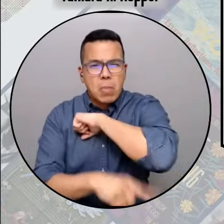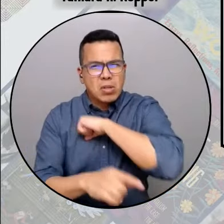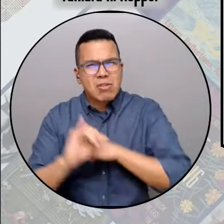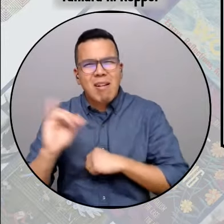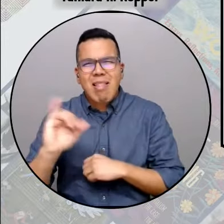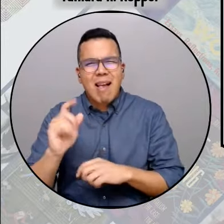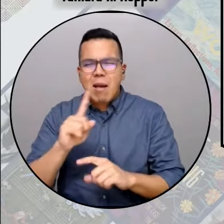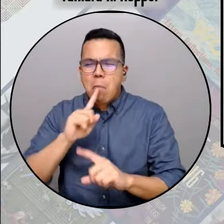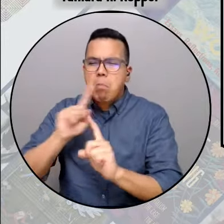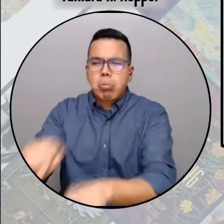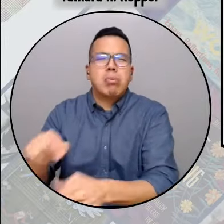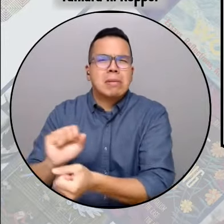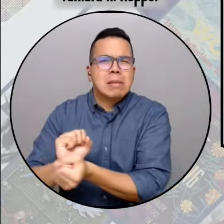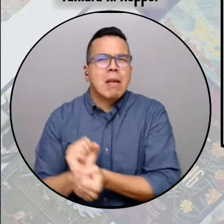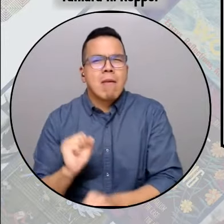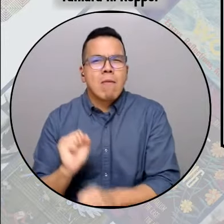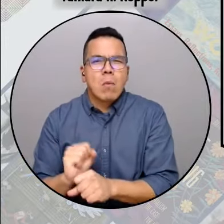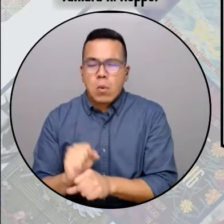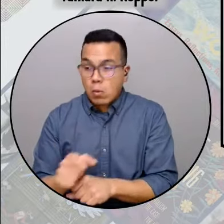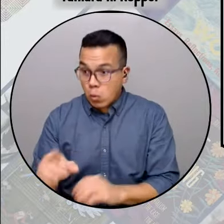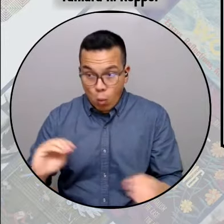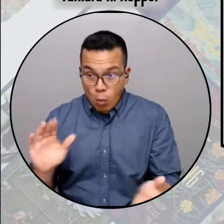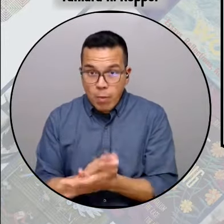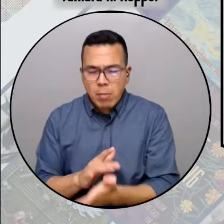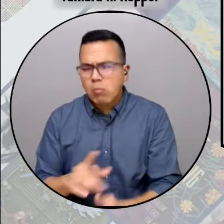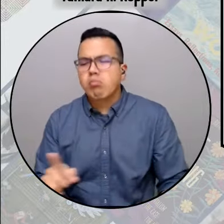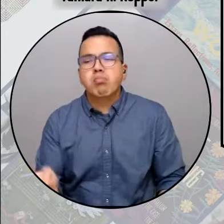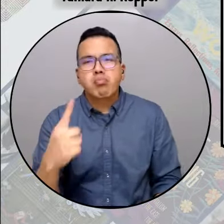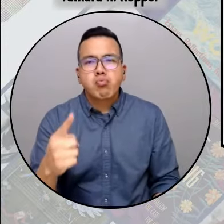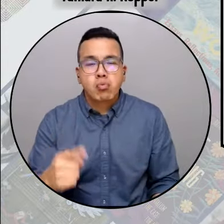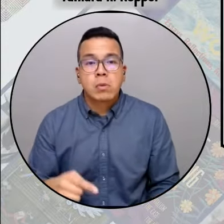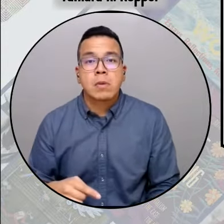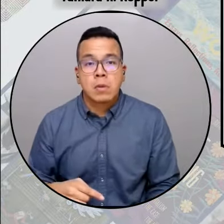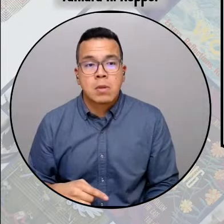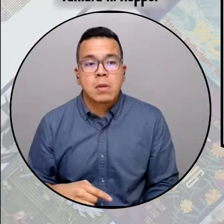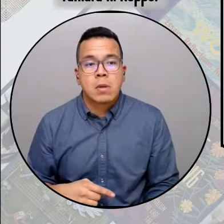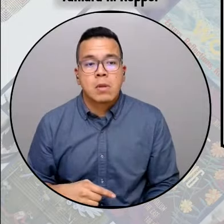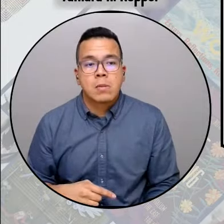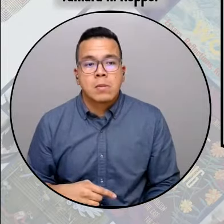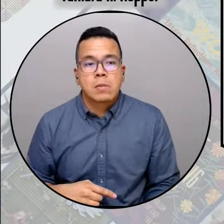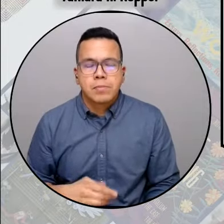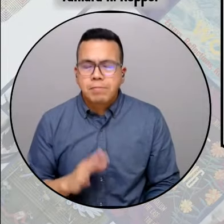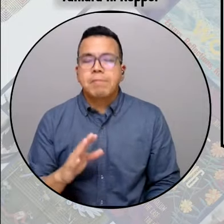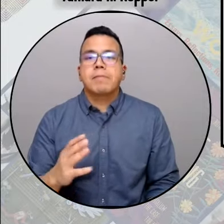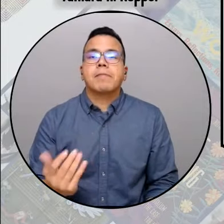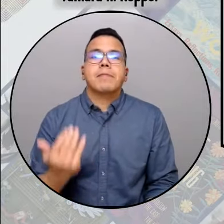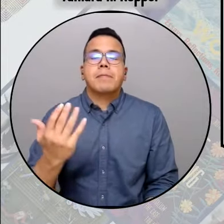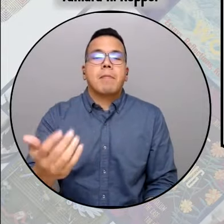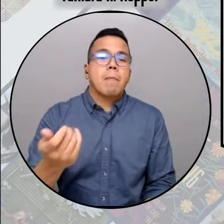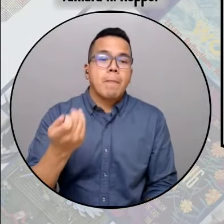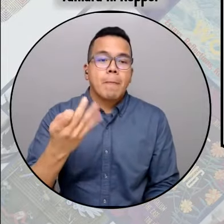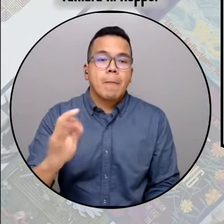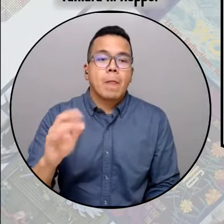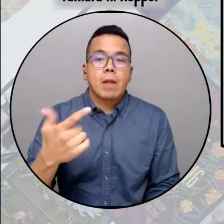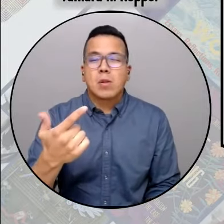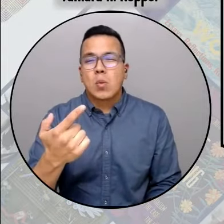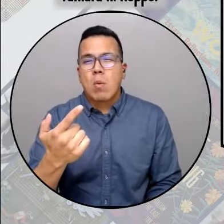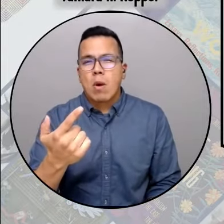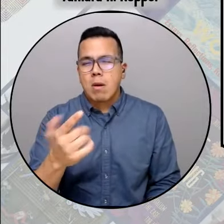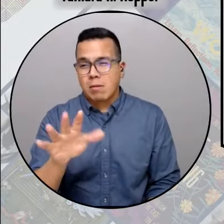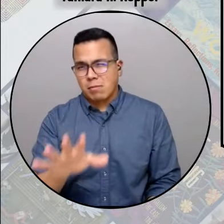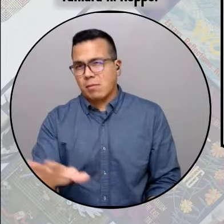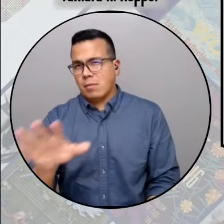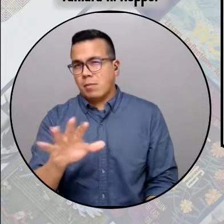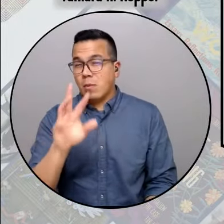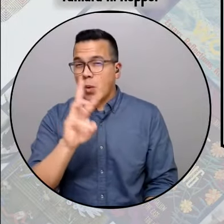way for not having these kind of documents. In 1921, so if we think about kind of, you know, around, you know,